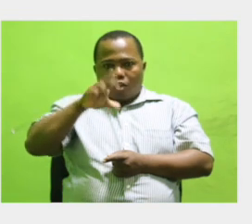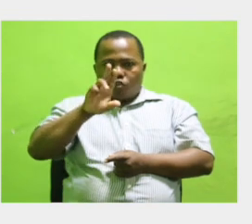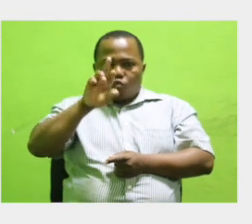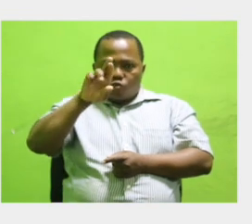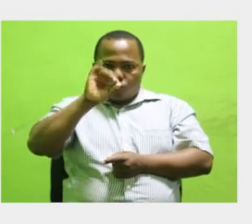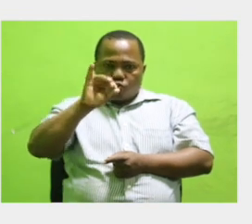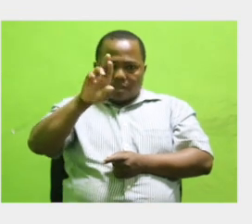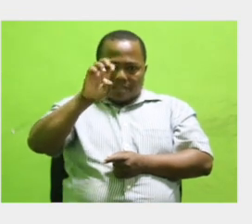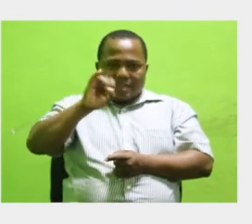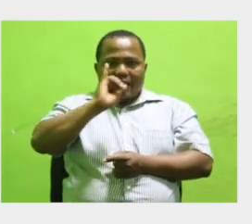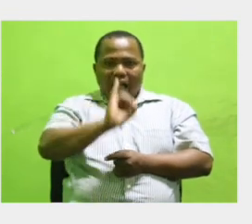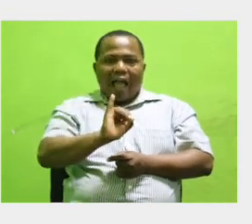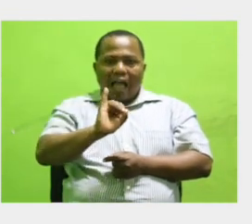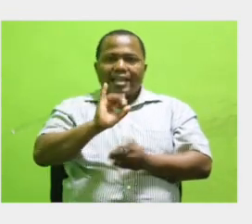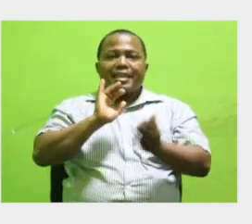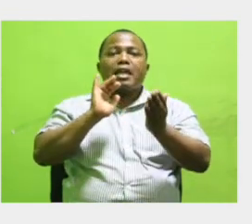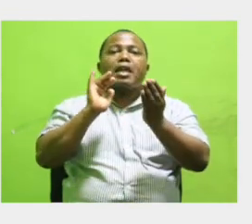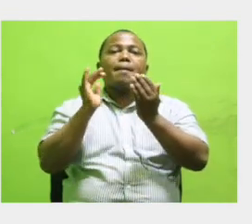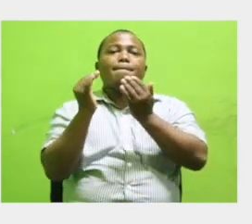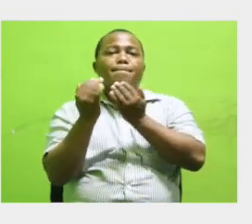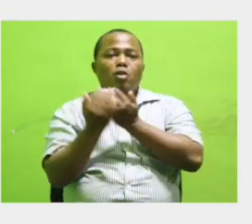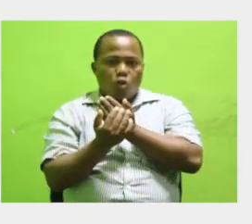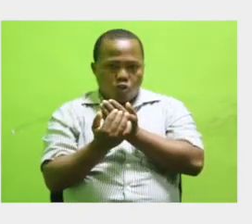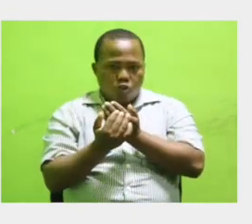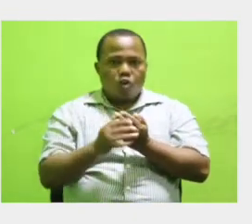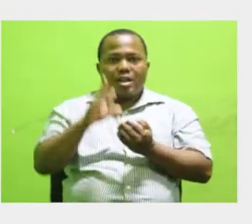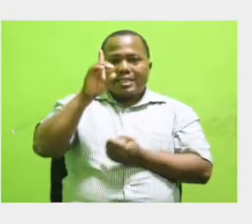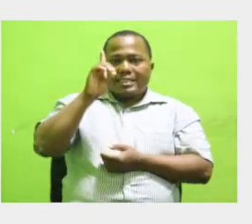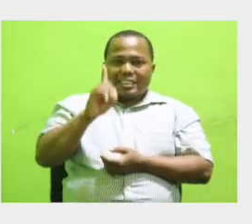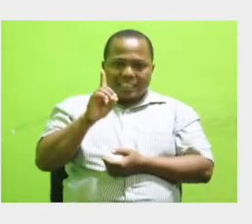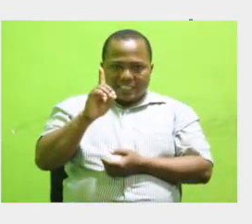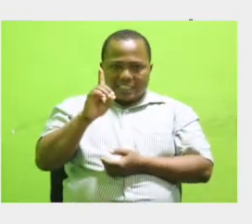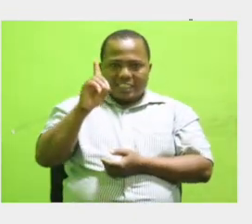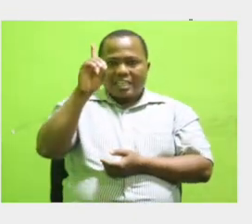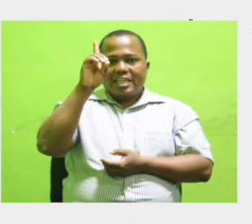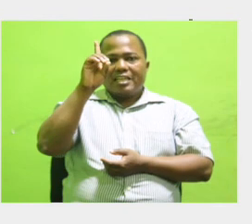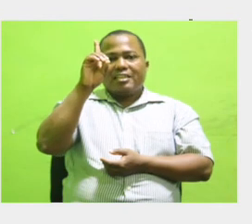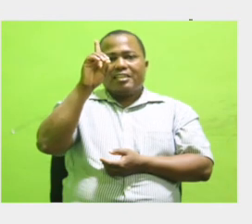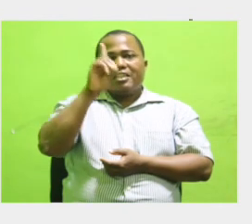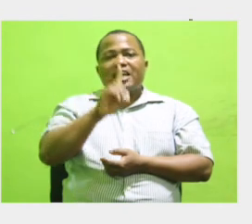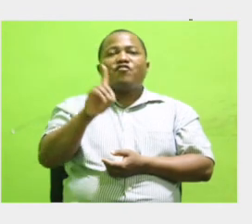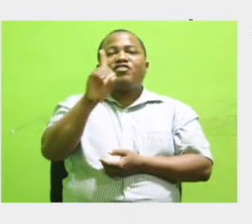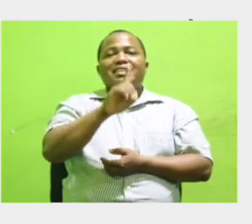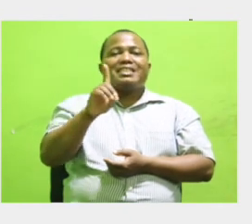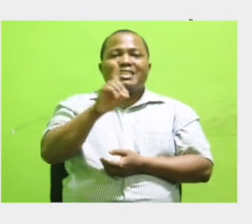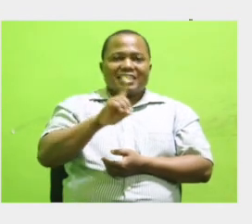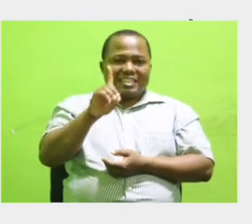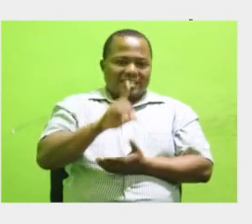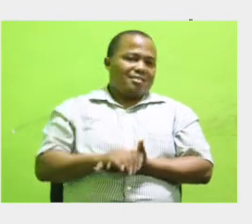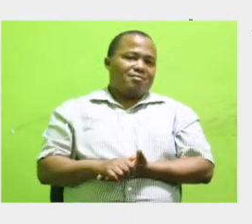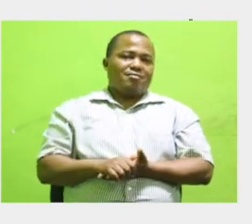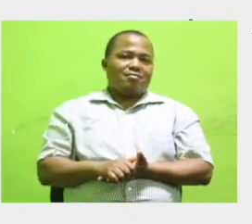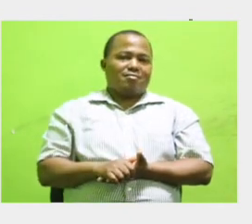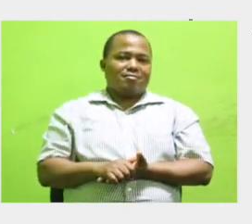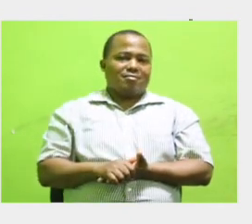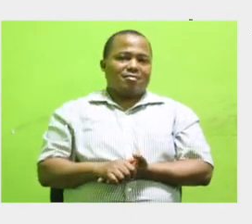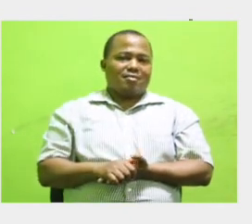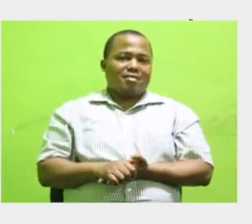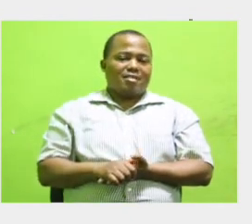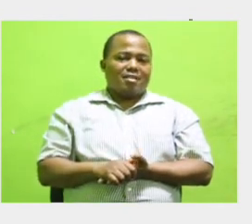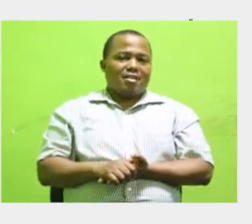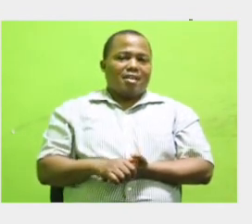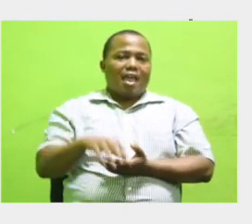agent transmits the STIs? There are other agents